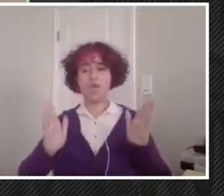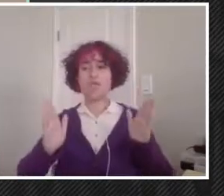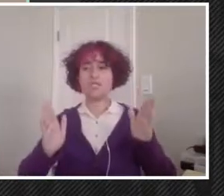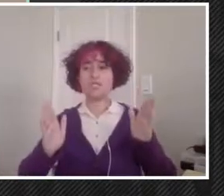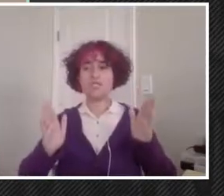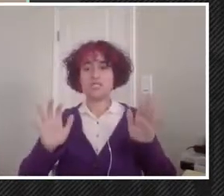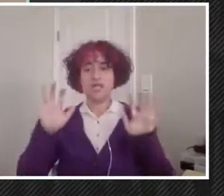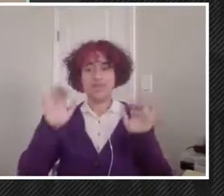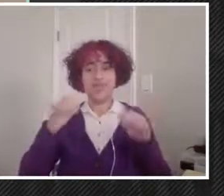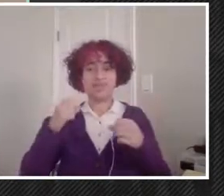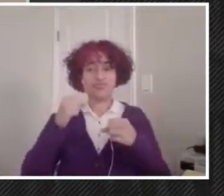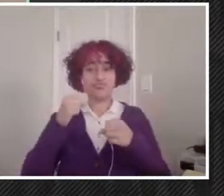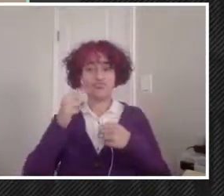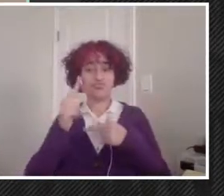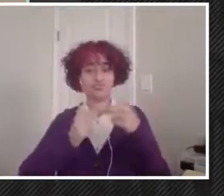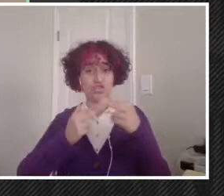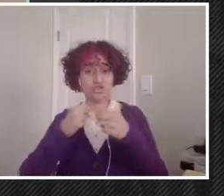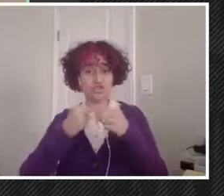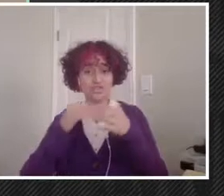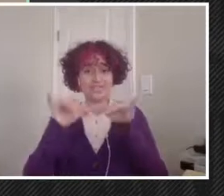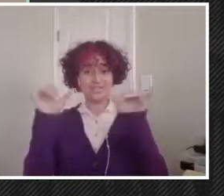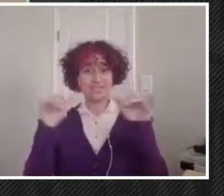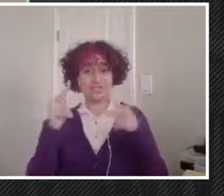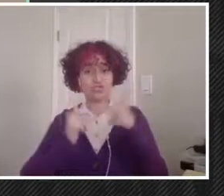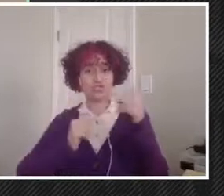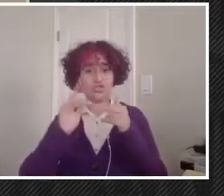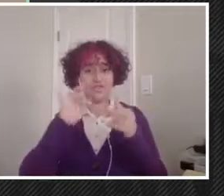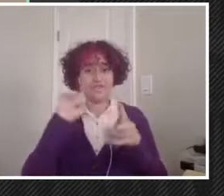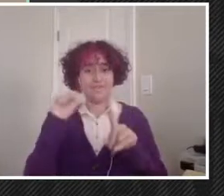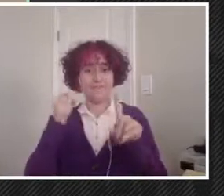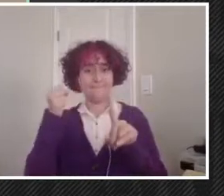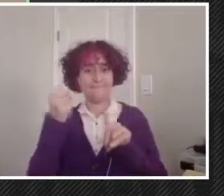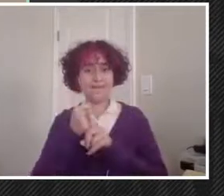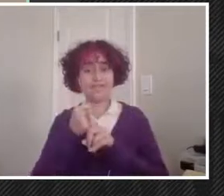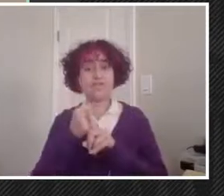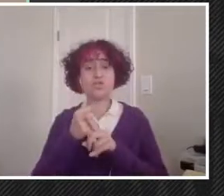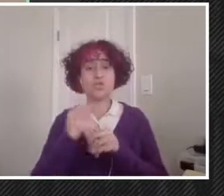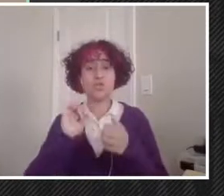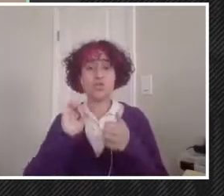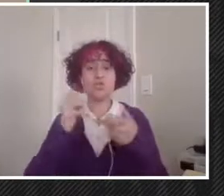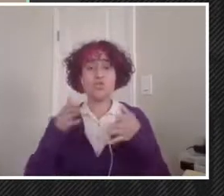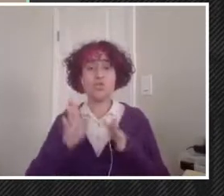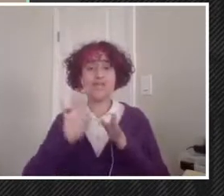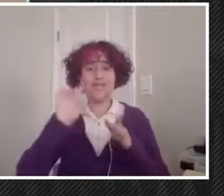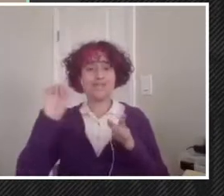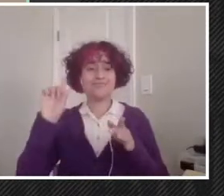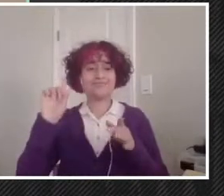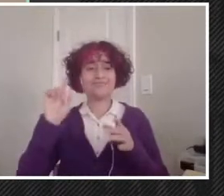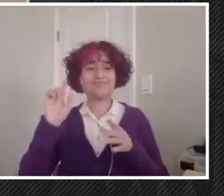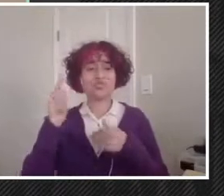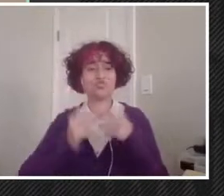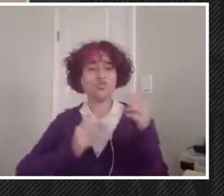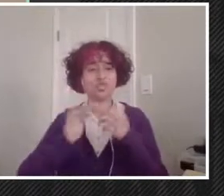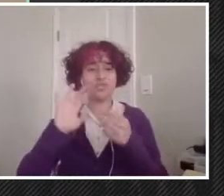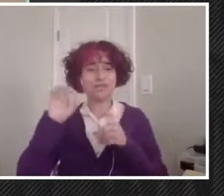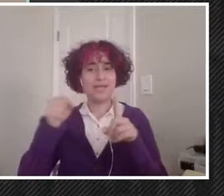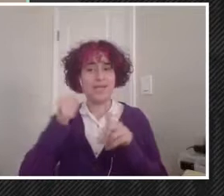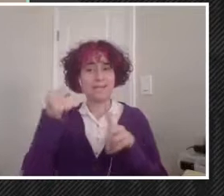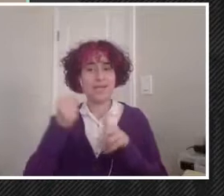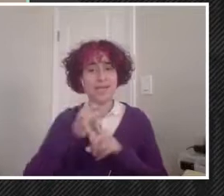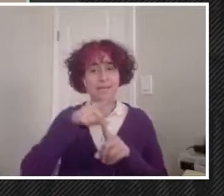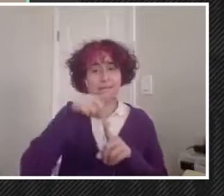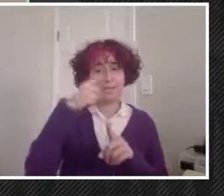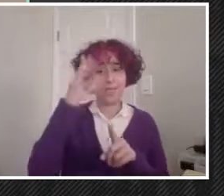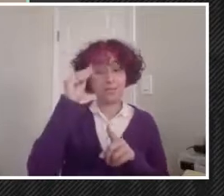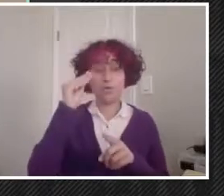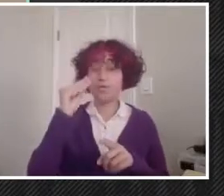structures impact us, and there are ways that structures impact Black boys, but there are also specific ways that structures impact Black girls. If we